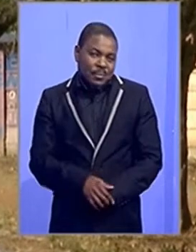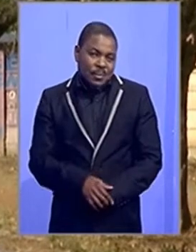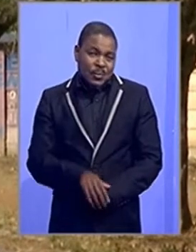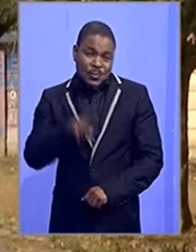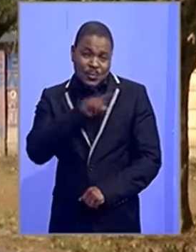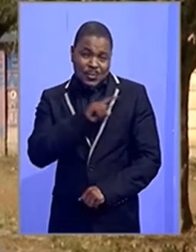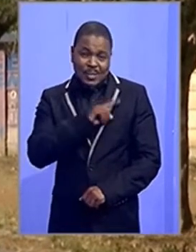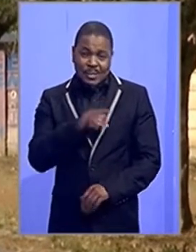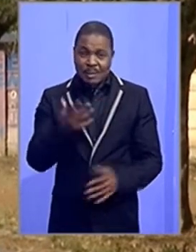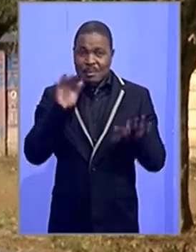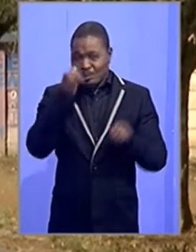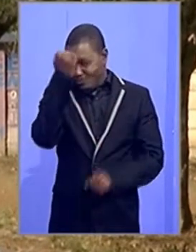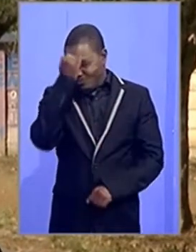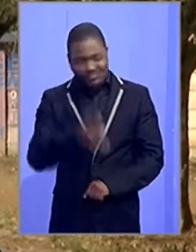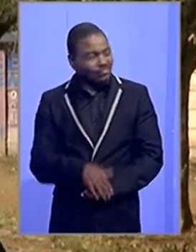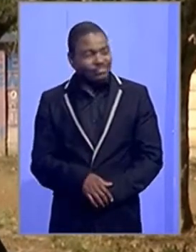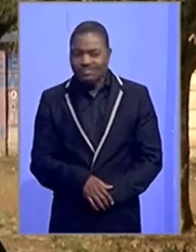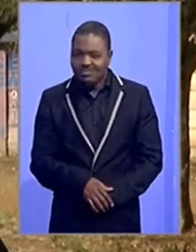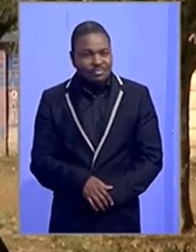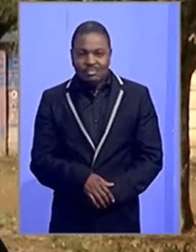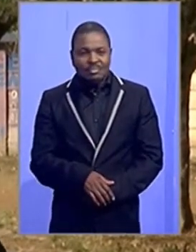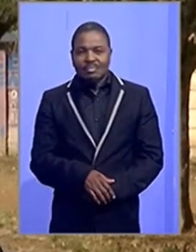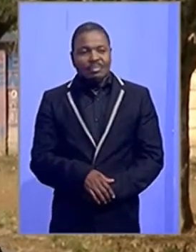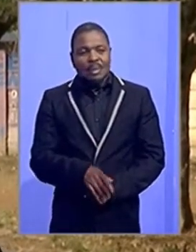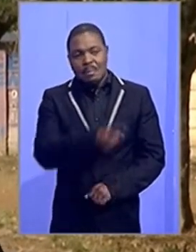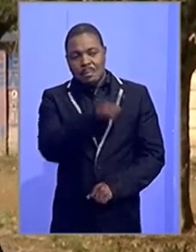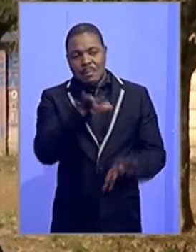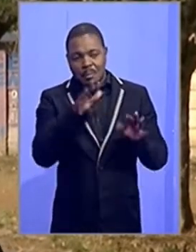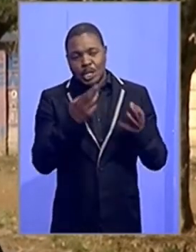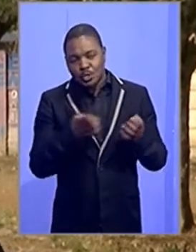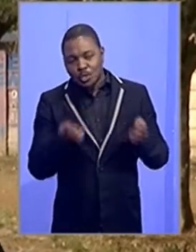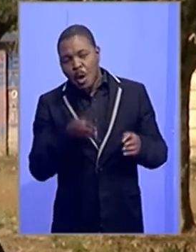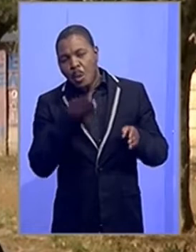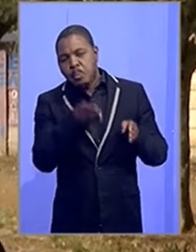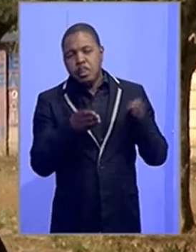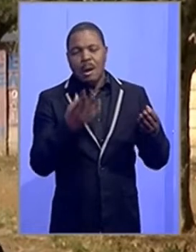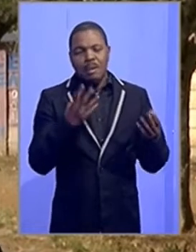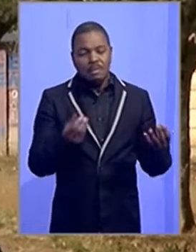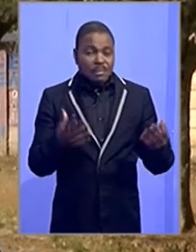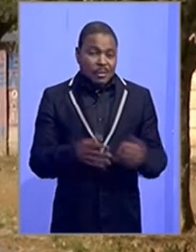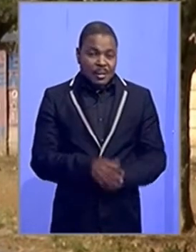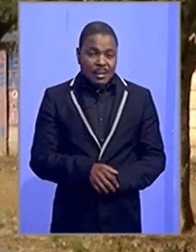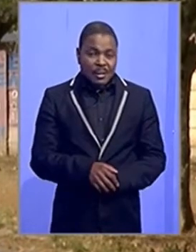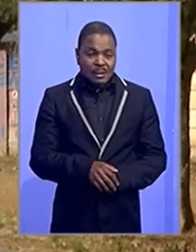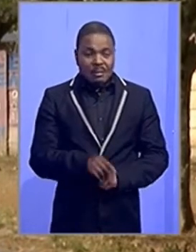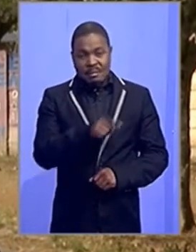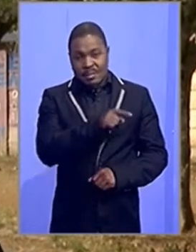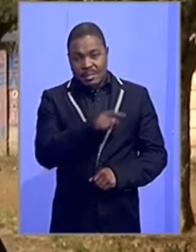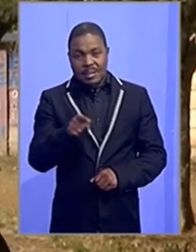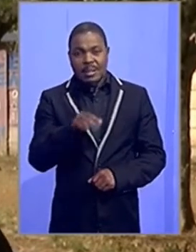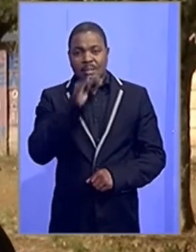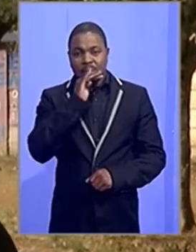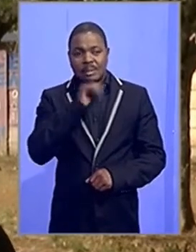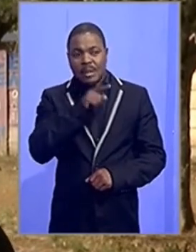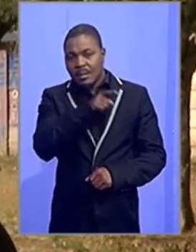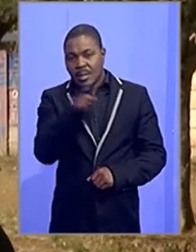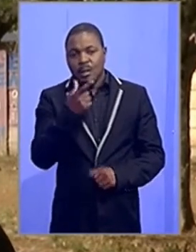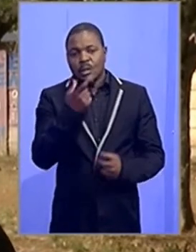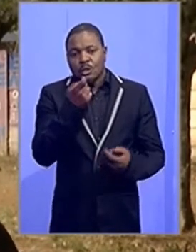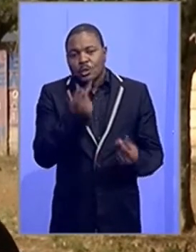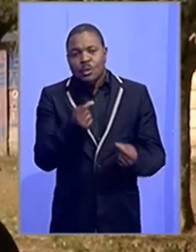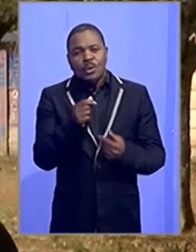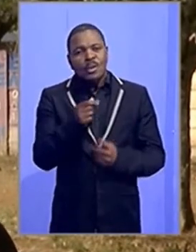people aren't stupid. I don't know. They have resources from everywhere, and they're not been running this thing for a few months. Like,